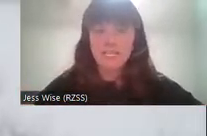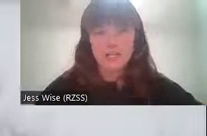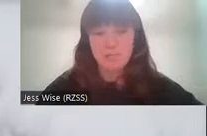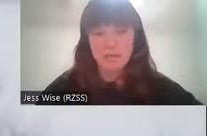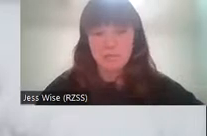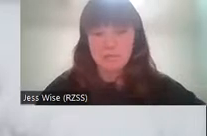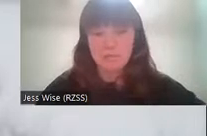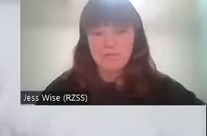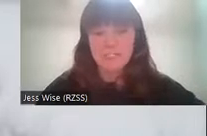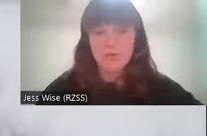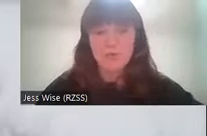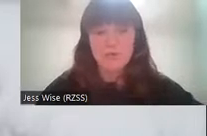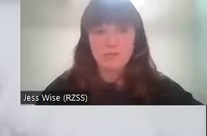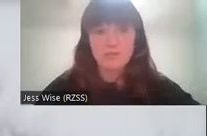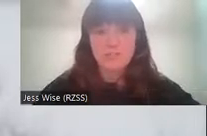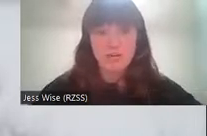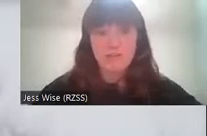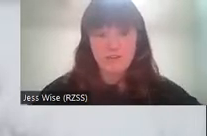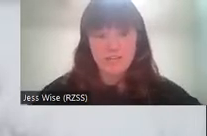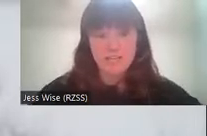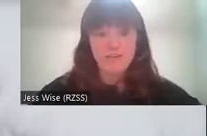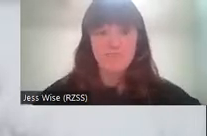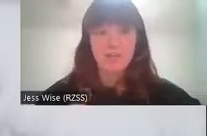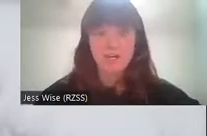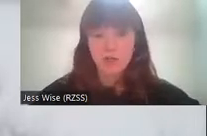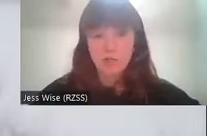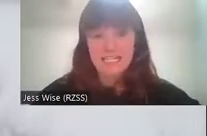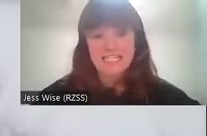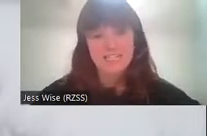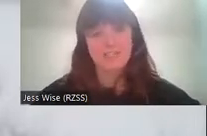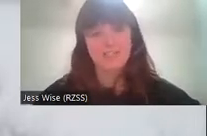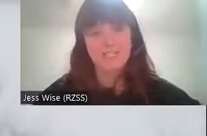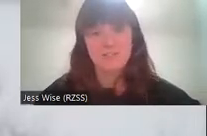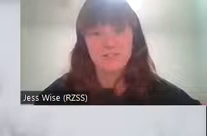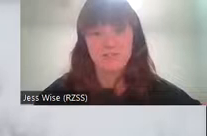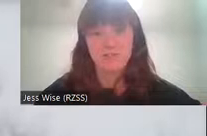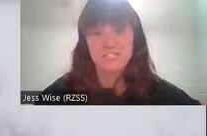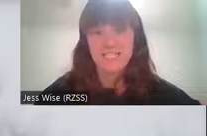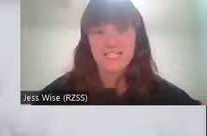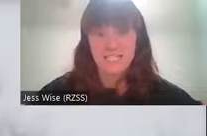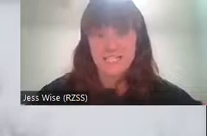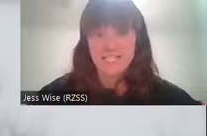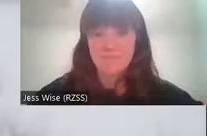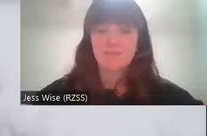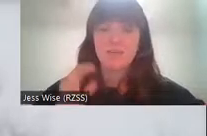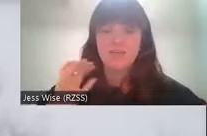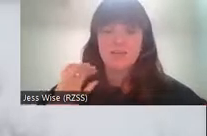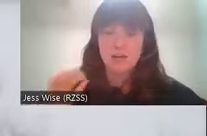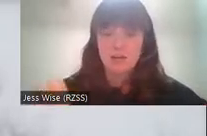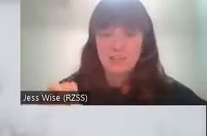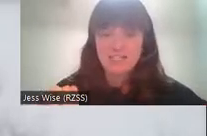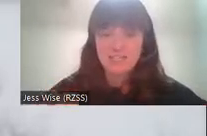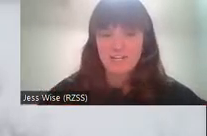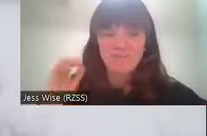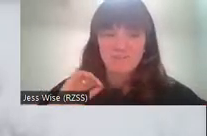Right, yeah, sharing back best practice is always wonderful. So firstly, accommodating different individual volunteer needs.